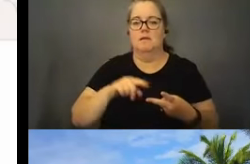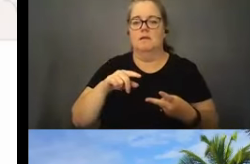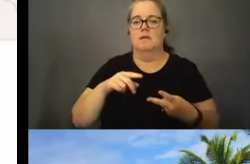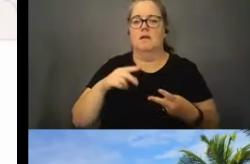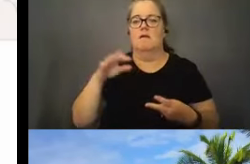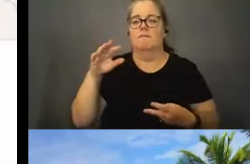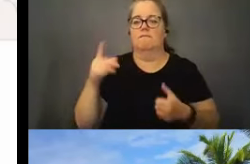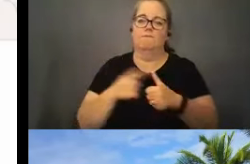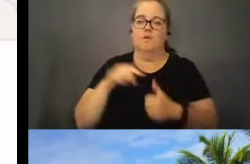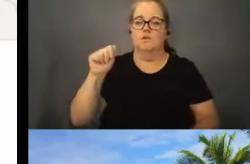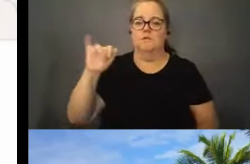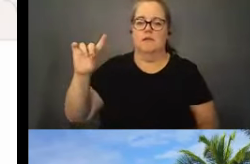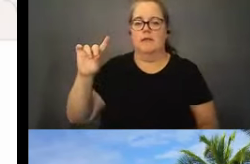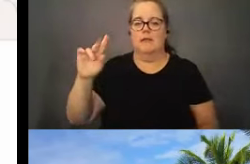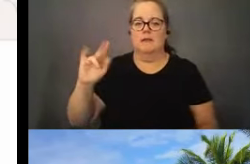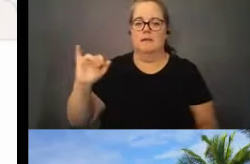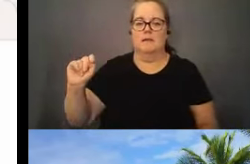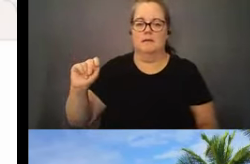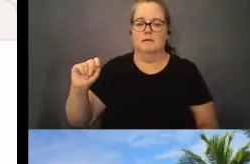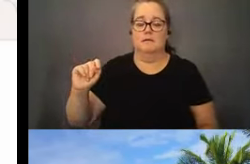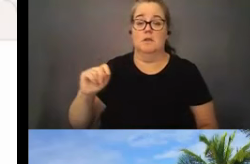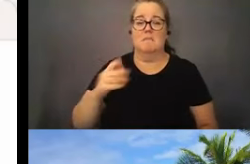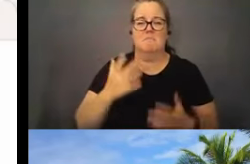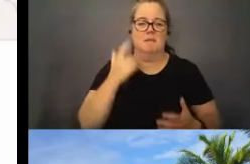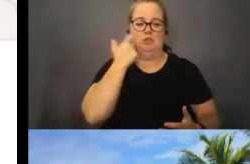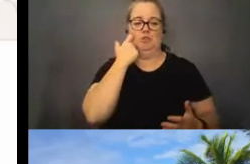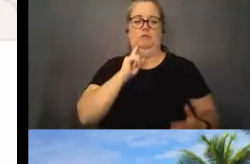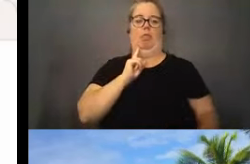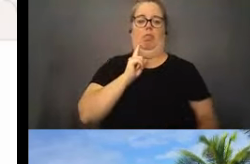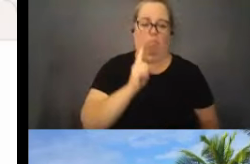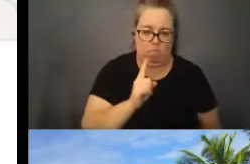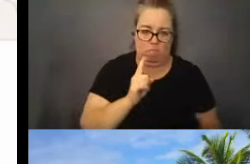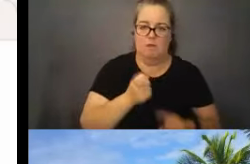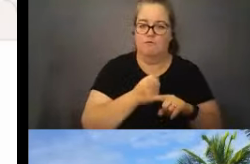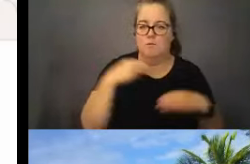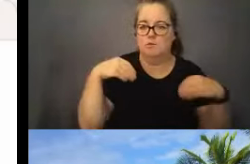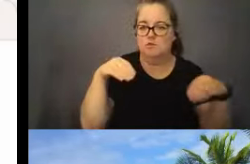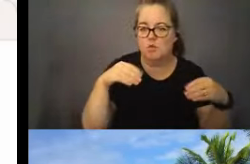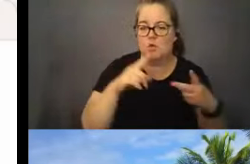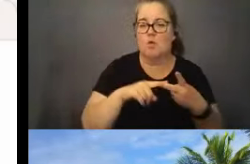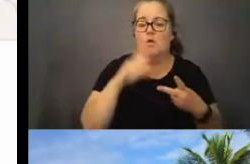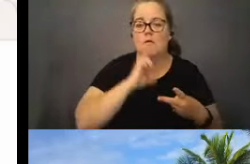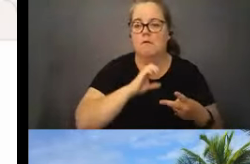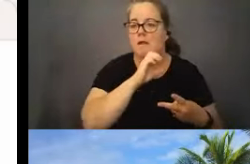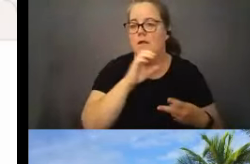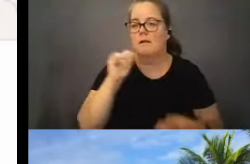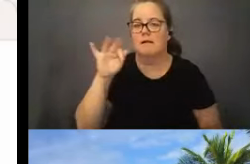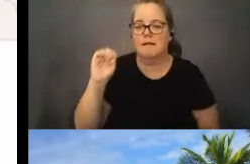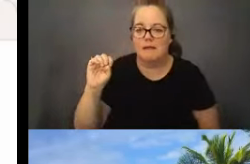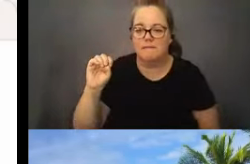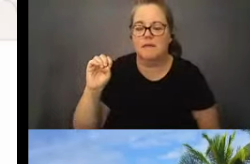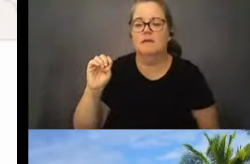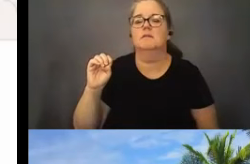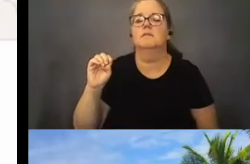She, with wearing an apron, looks like she just walked out of a store or a cafe. And so she